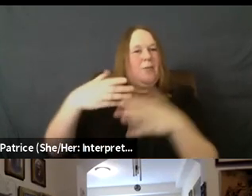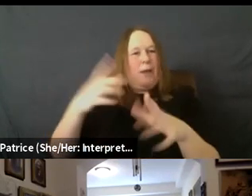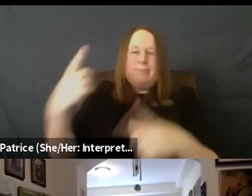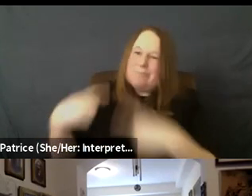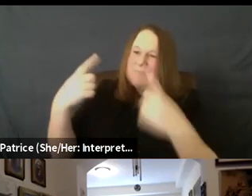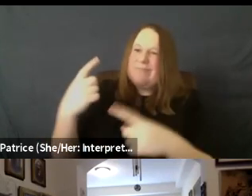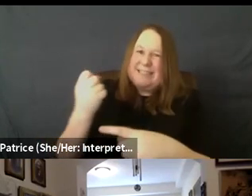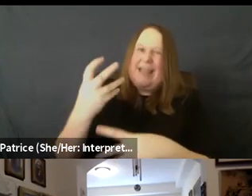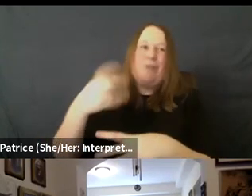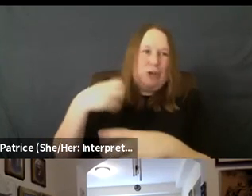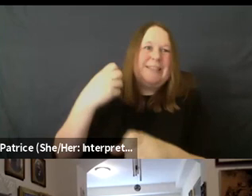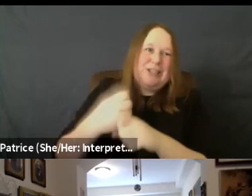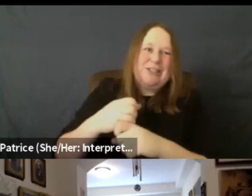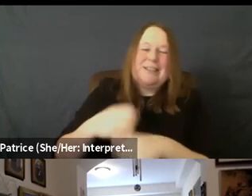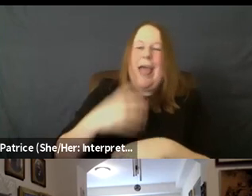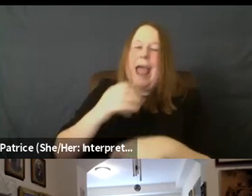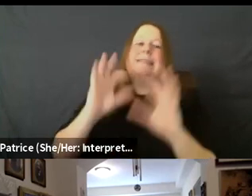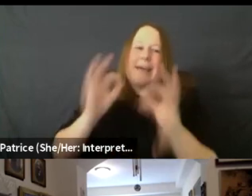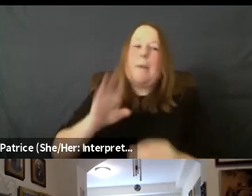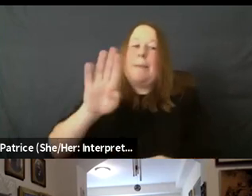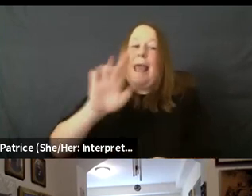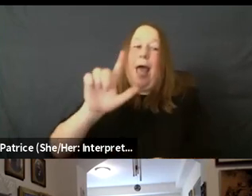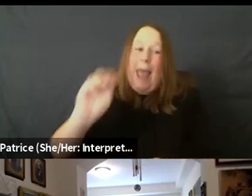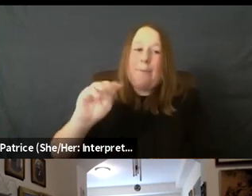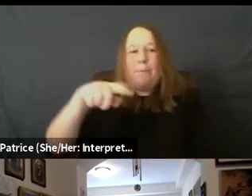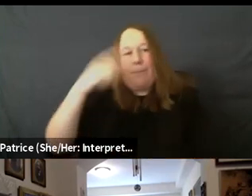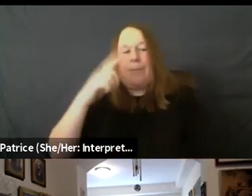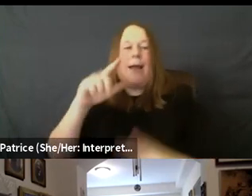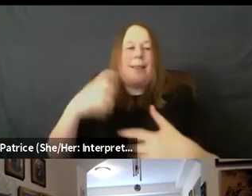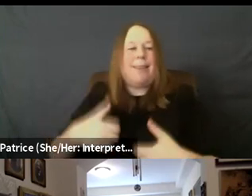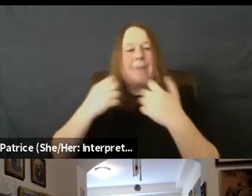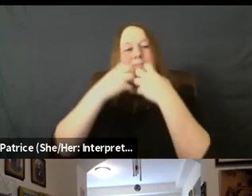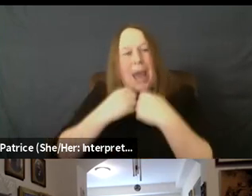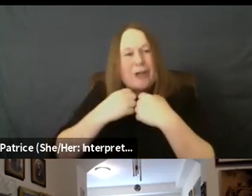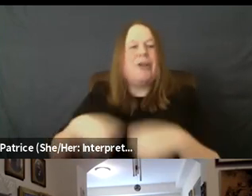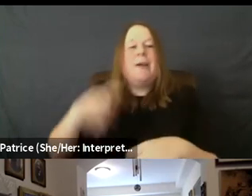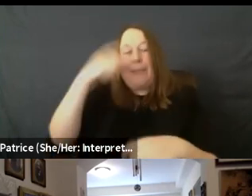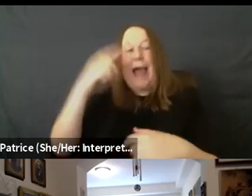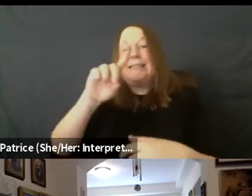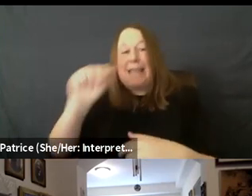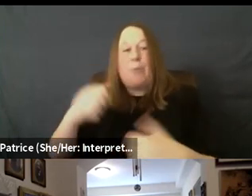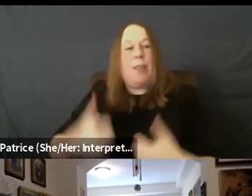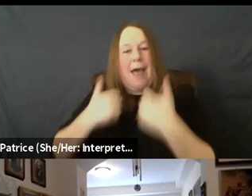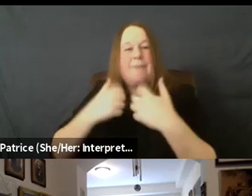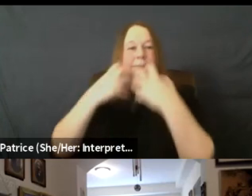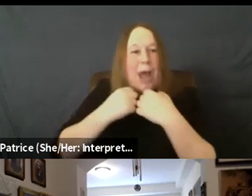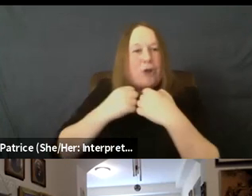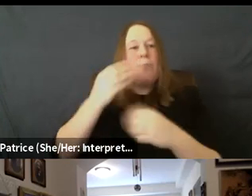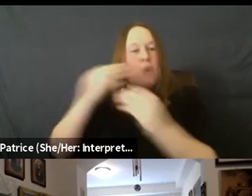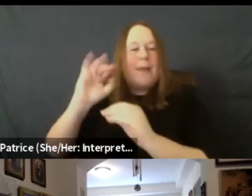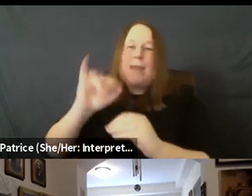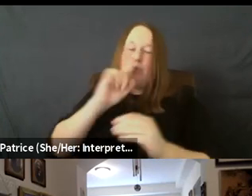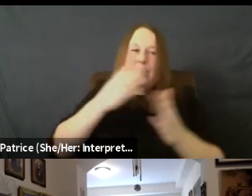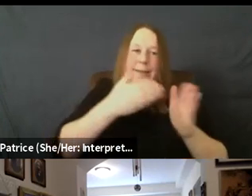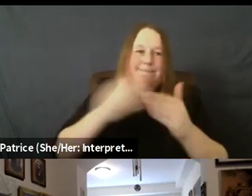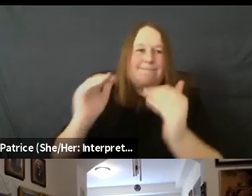of decades. And certainly the Black Lives Matter movement, the Black Disabled Lives Matter movement, and others are really moving us to a